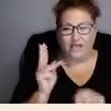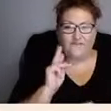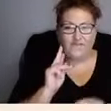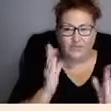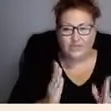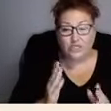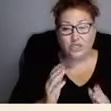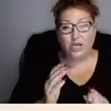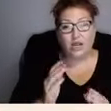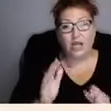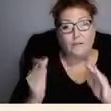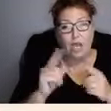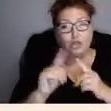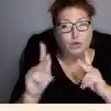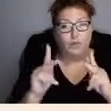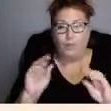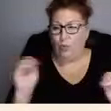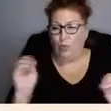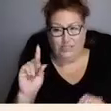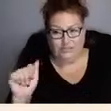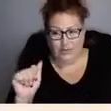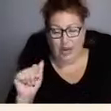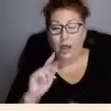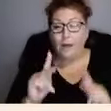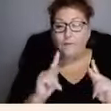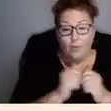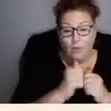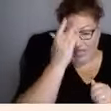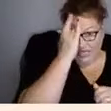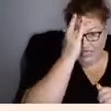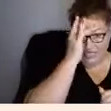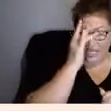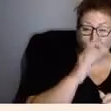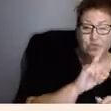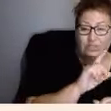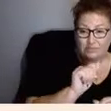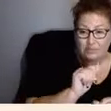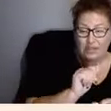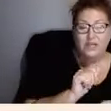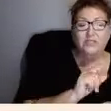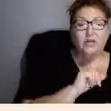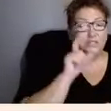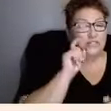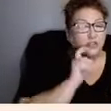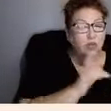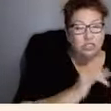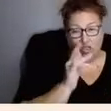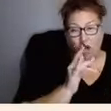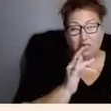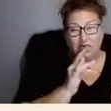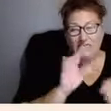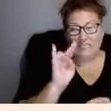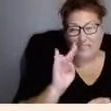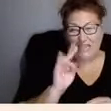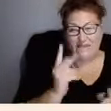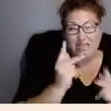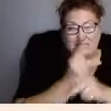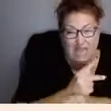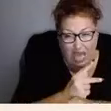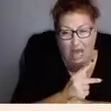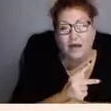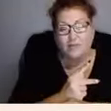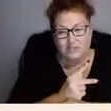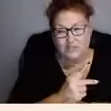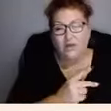disabilities. Individuals with intellectual disabilities are sexually assaulted at 7 times the rate of people without intellectual